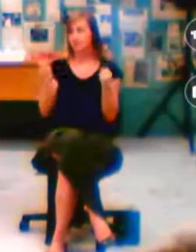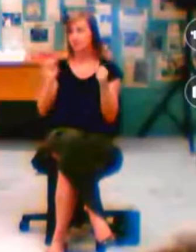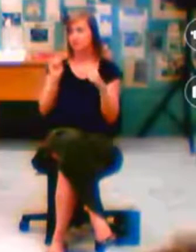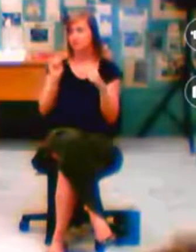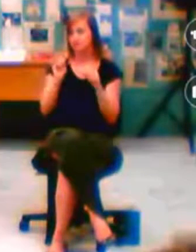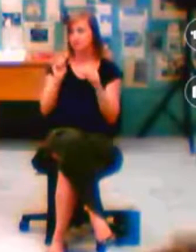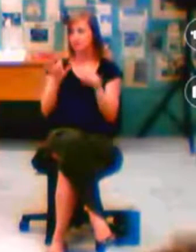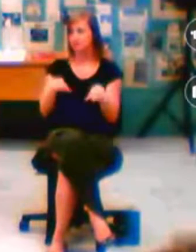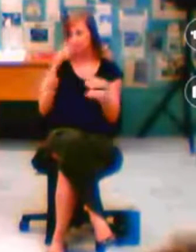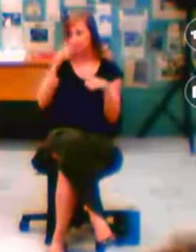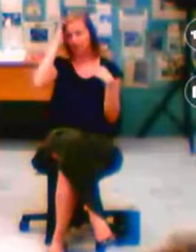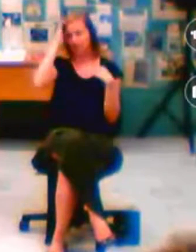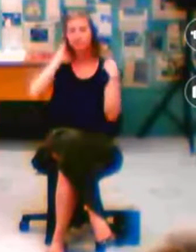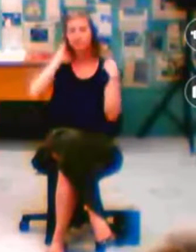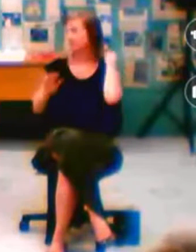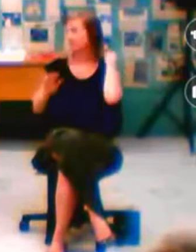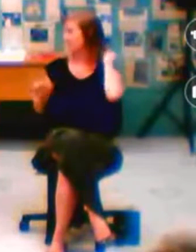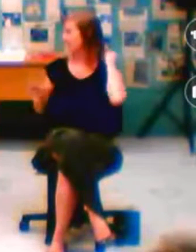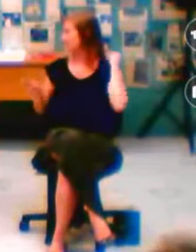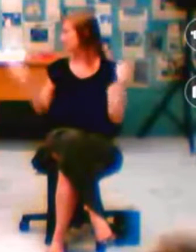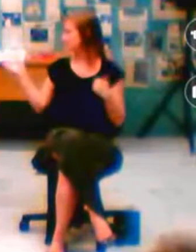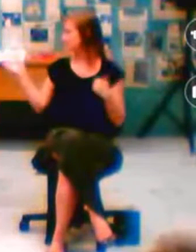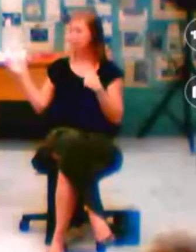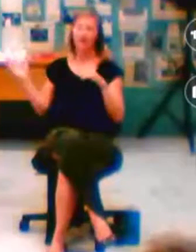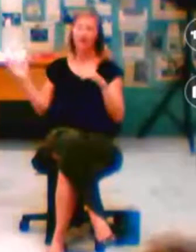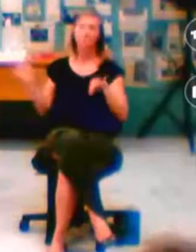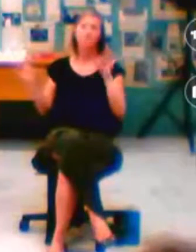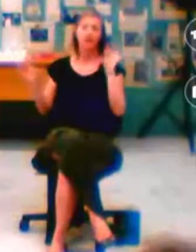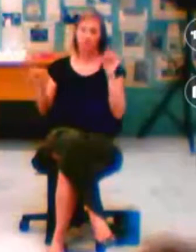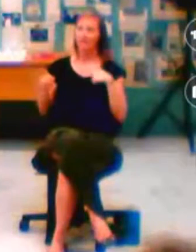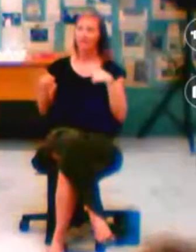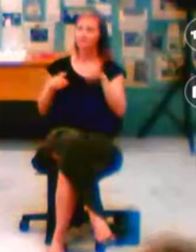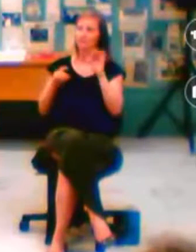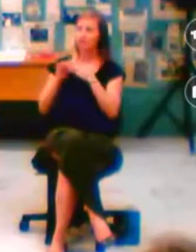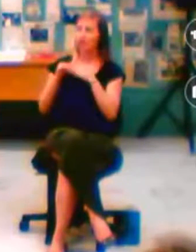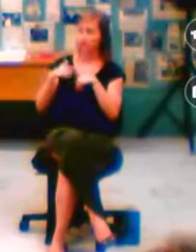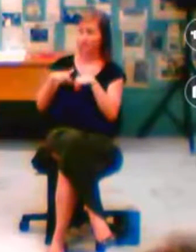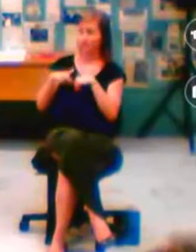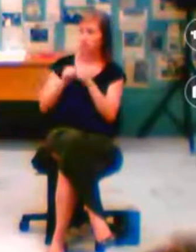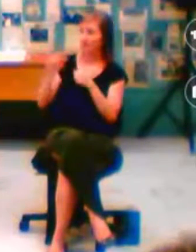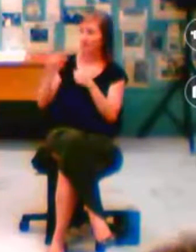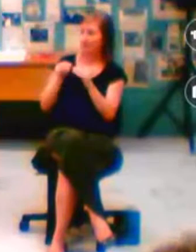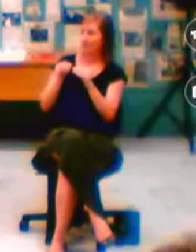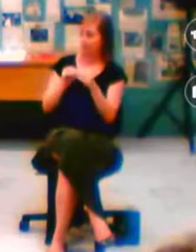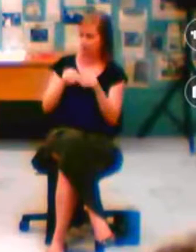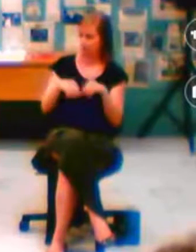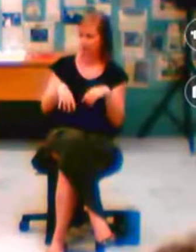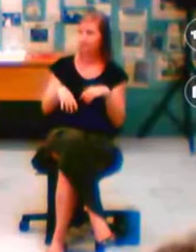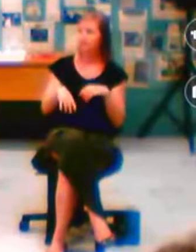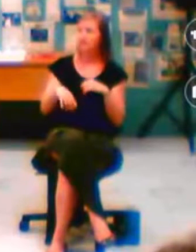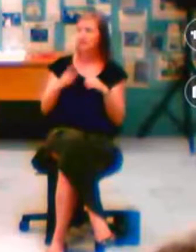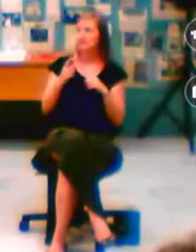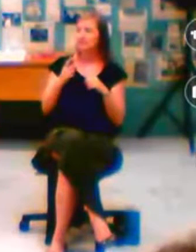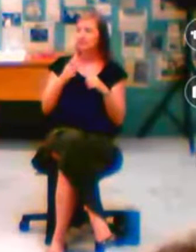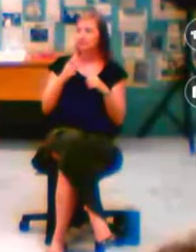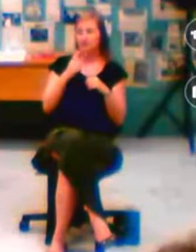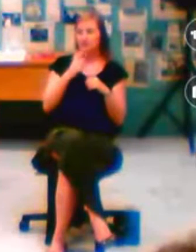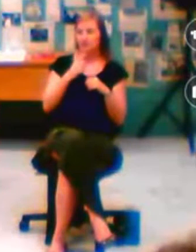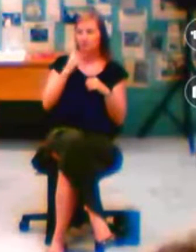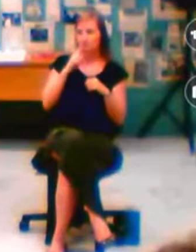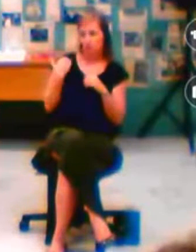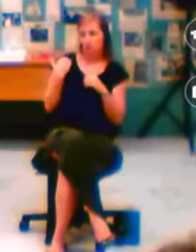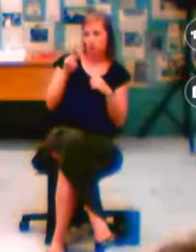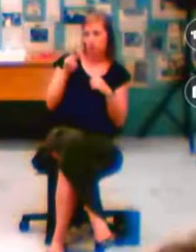weeds. But that's why this kind of tax finance is, as I said earlier, one of the worst ways you could design a subsidy program for healthcare. I